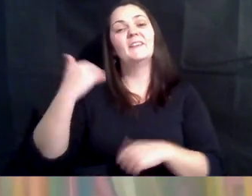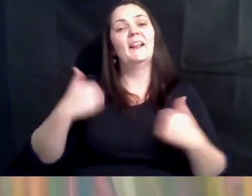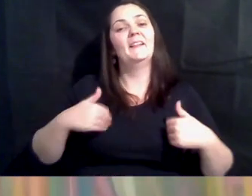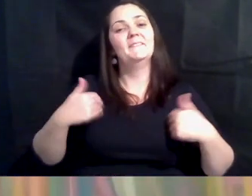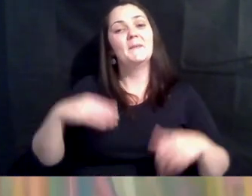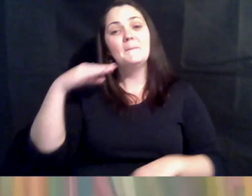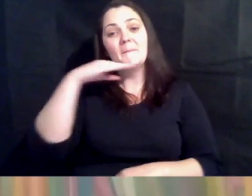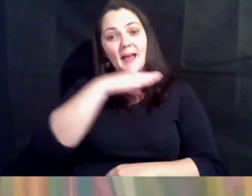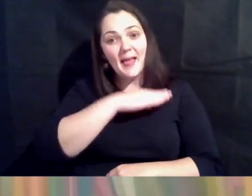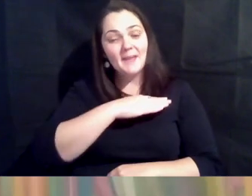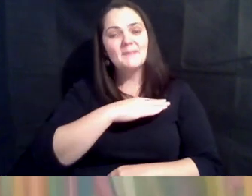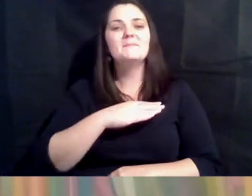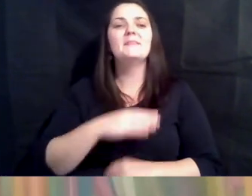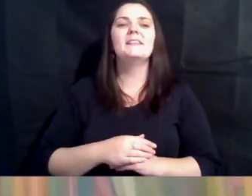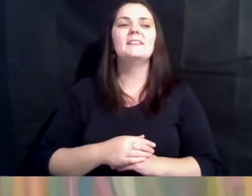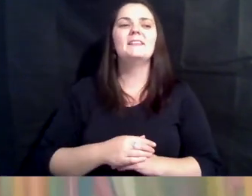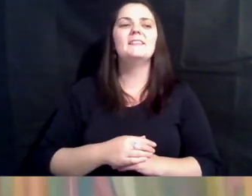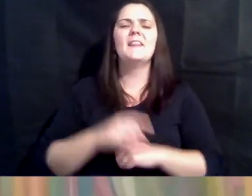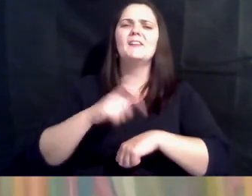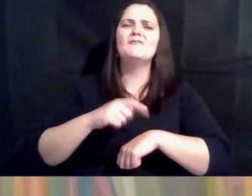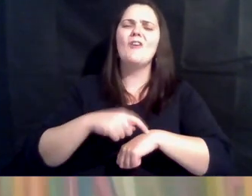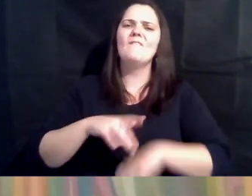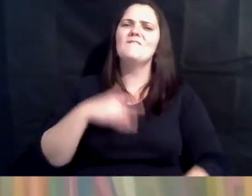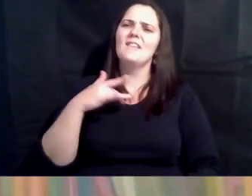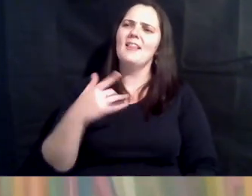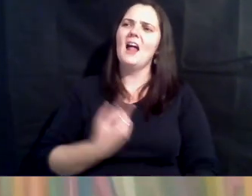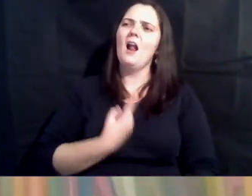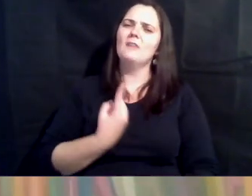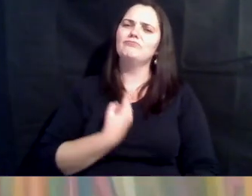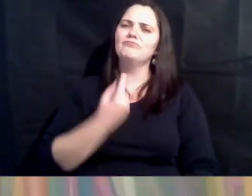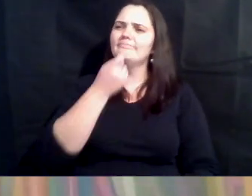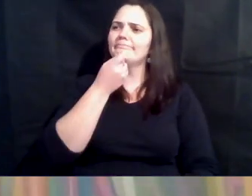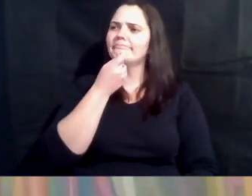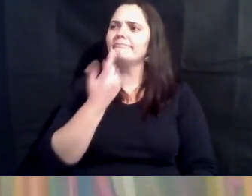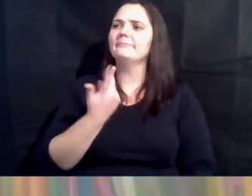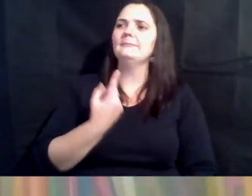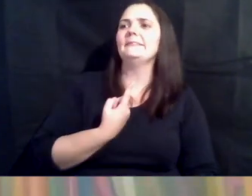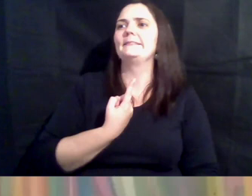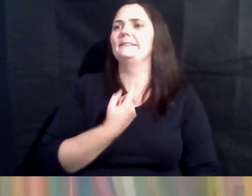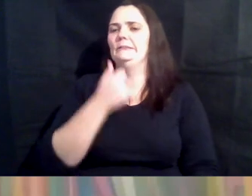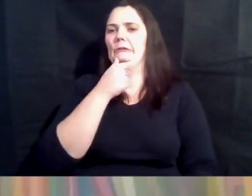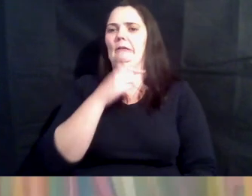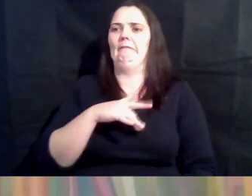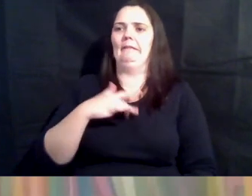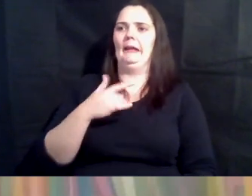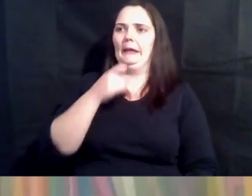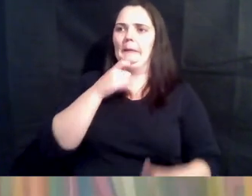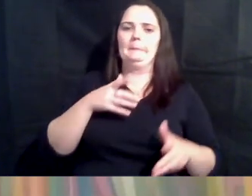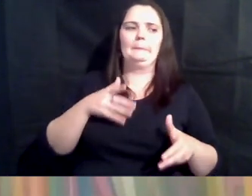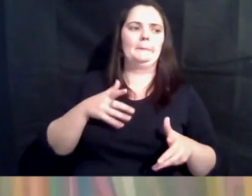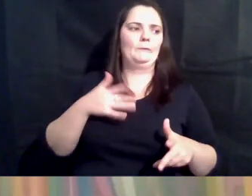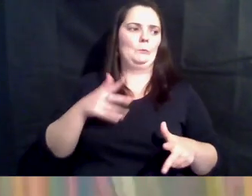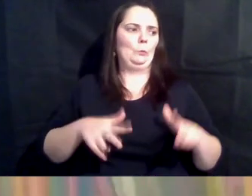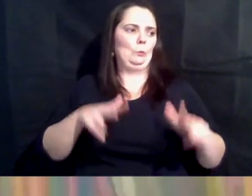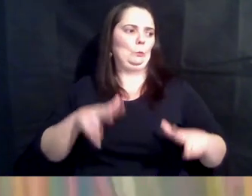would maybe feel a little bit isolated and in, you know, the experiences of being a teenager, those awkward phases